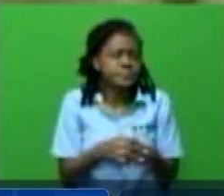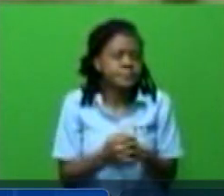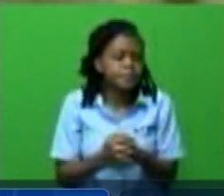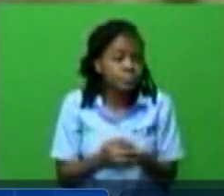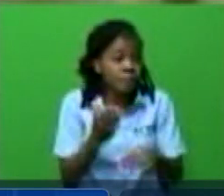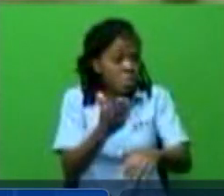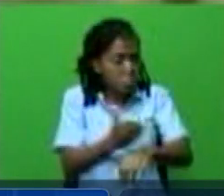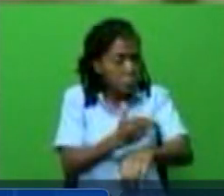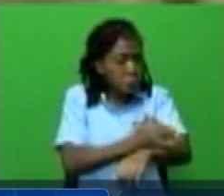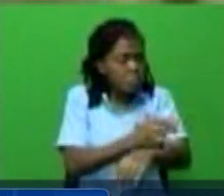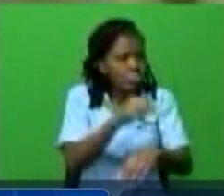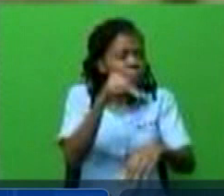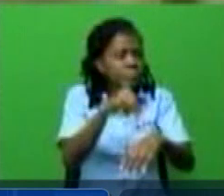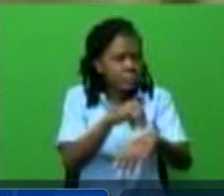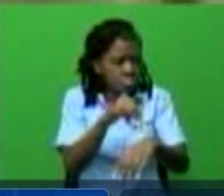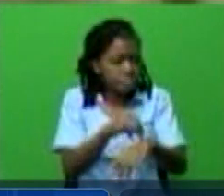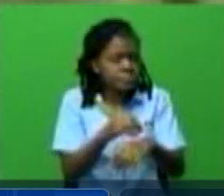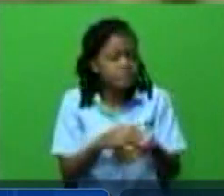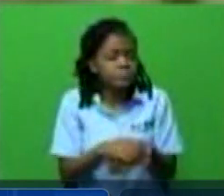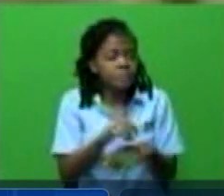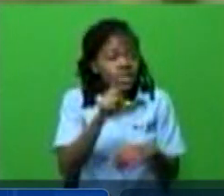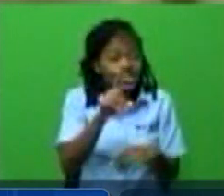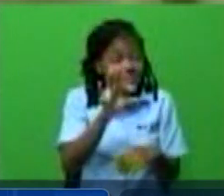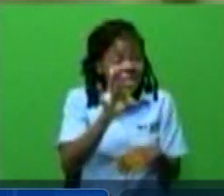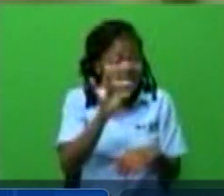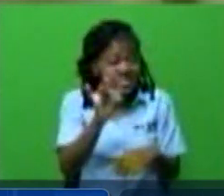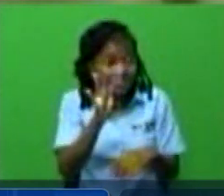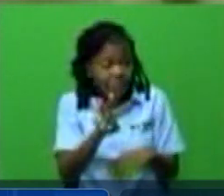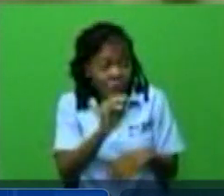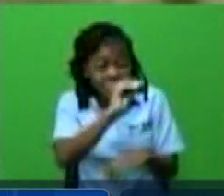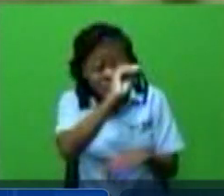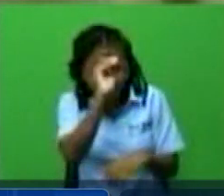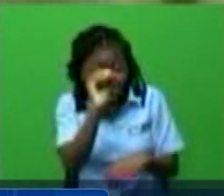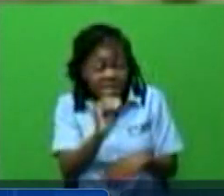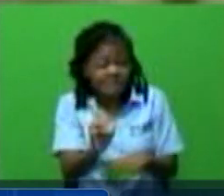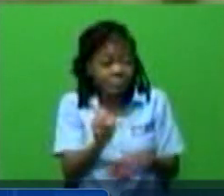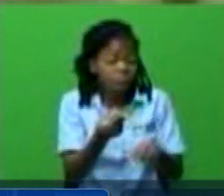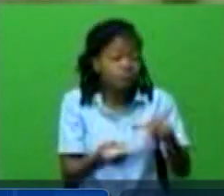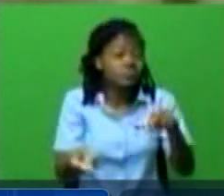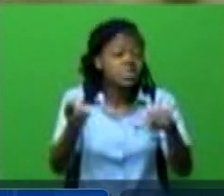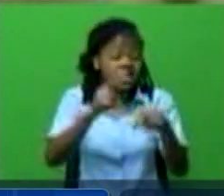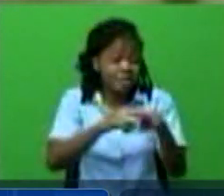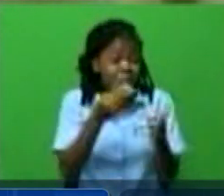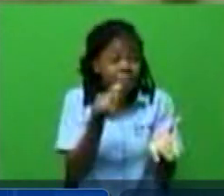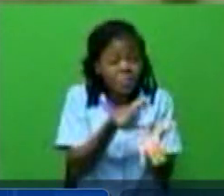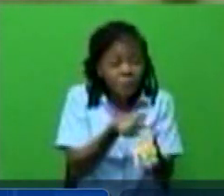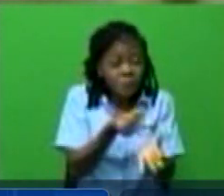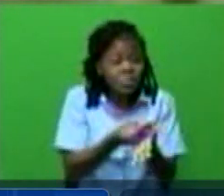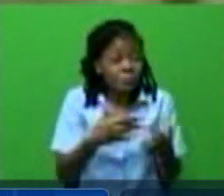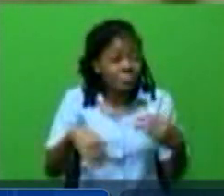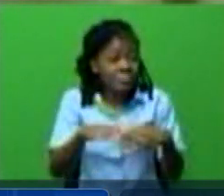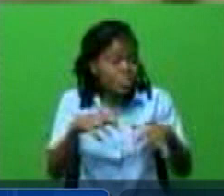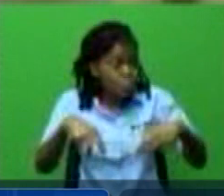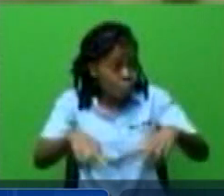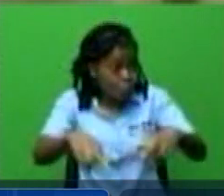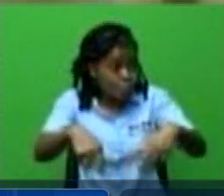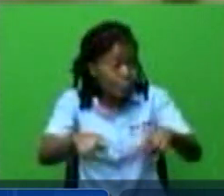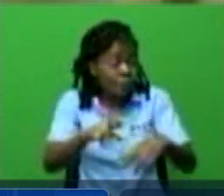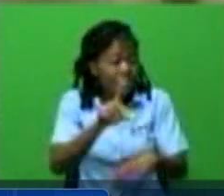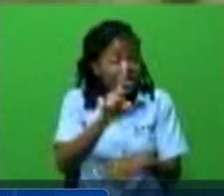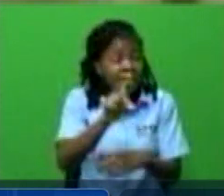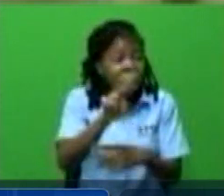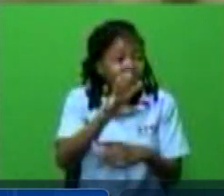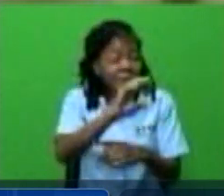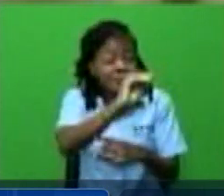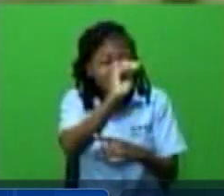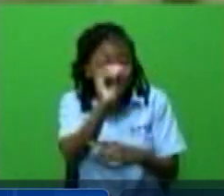markets and abattoirs, 194% increase in monies. Local roads, 125%